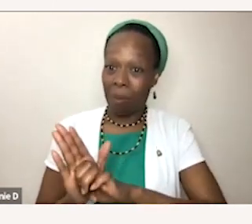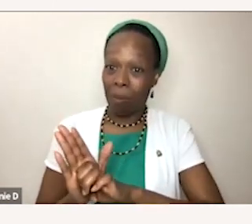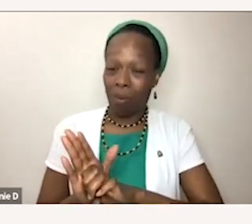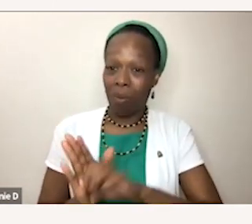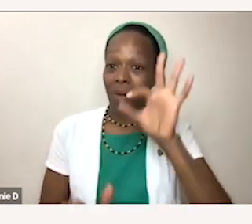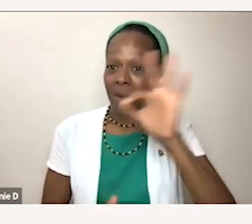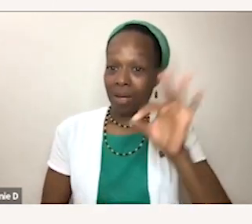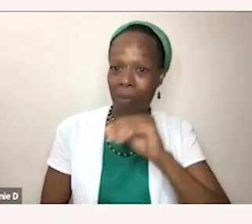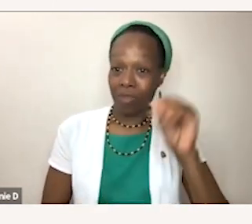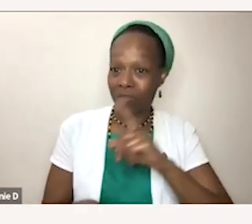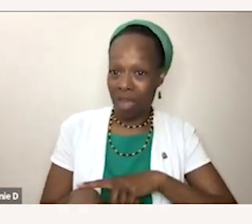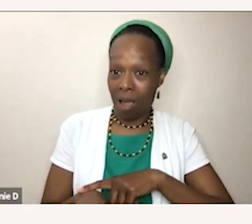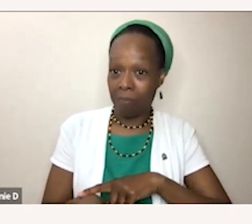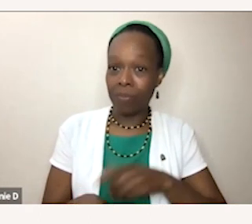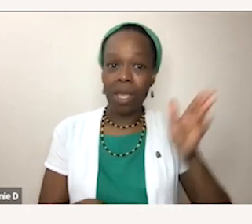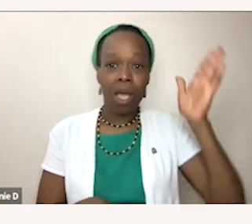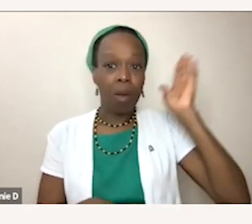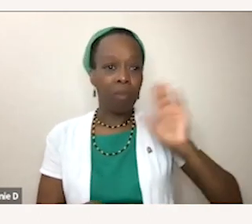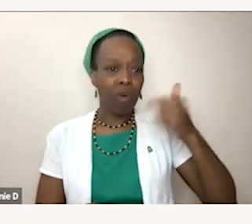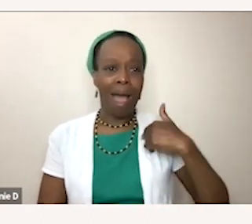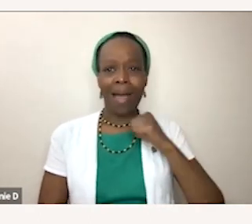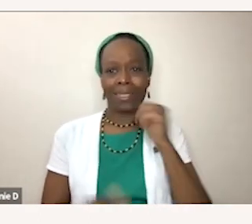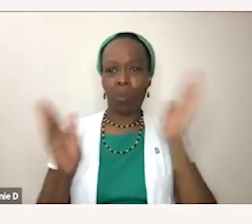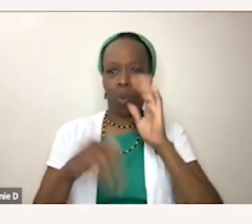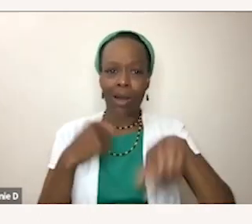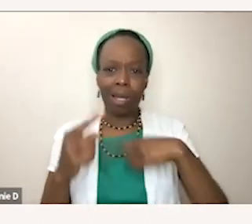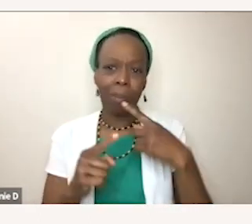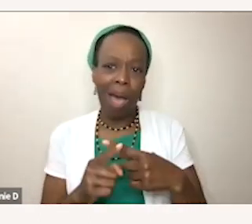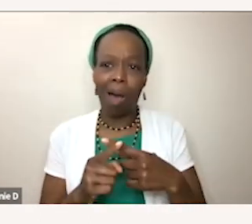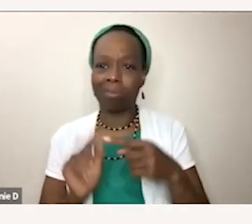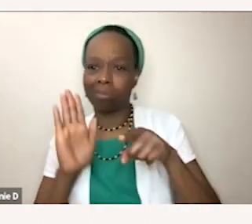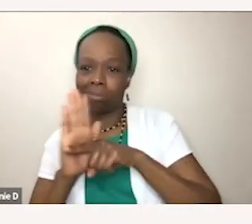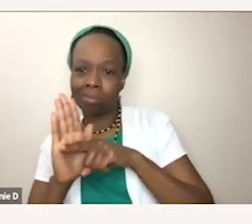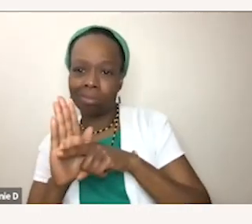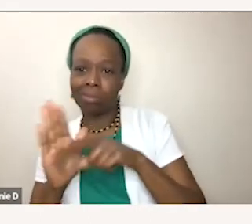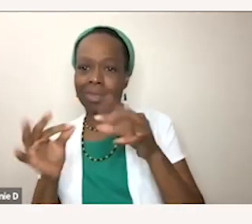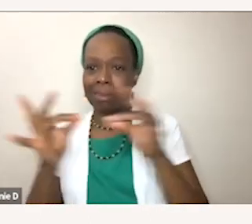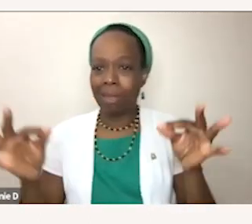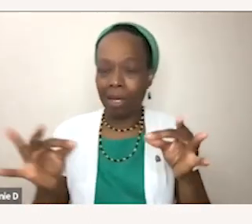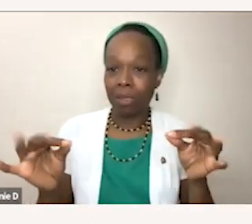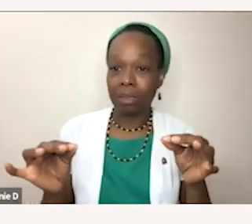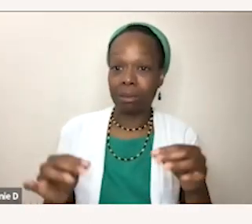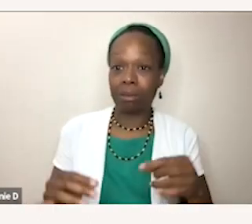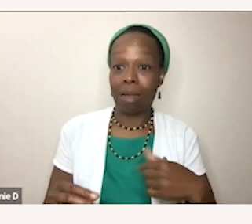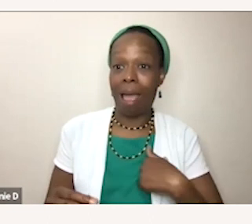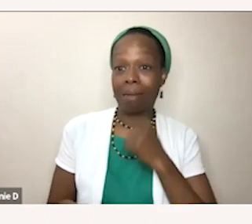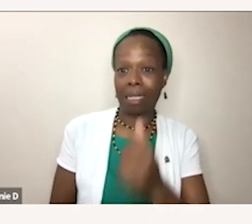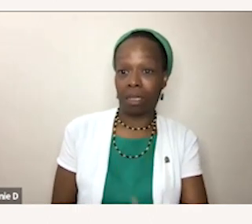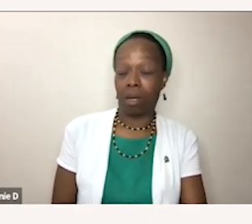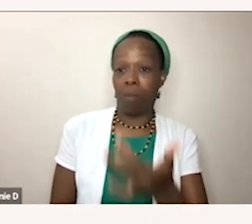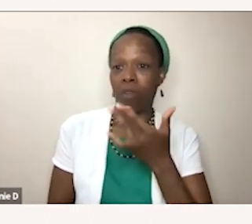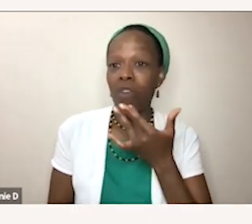problem with euphemistic language. Like, I wouldn't say that I preferred it. I certainly like never